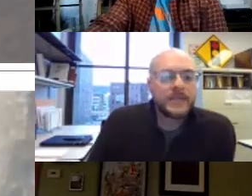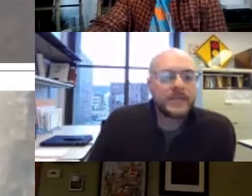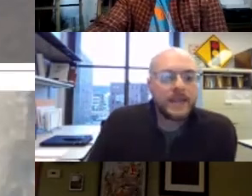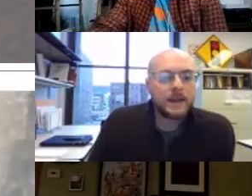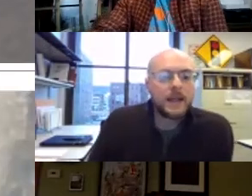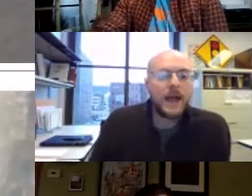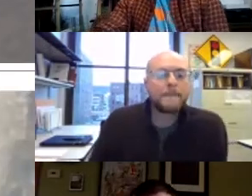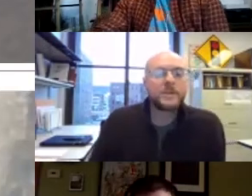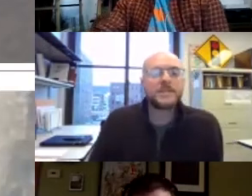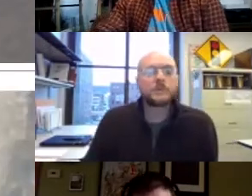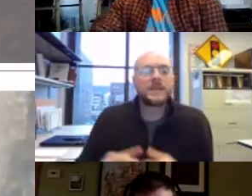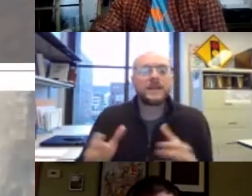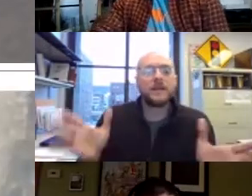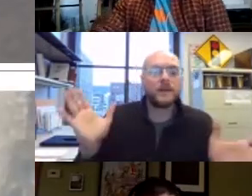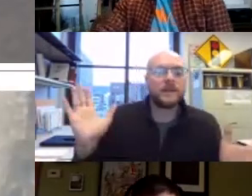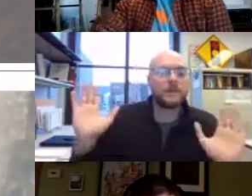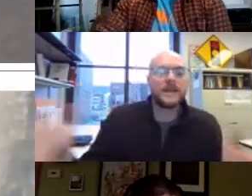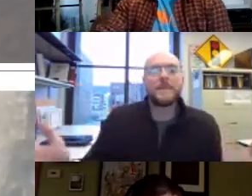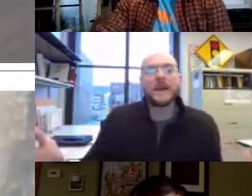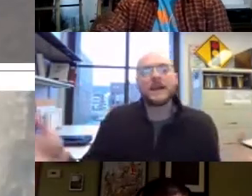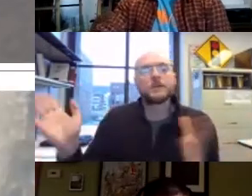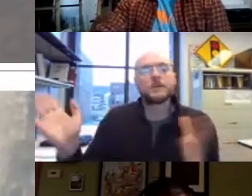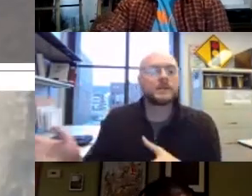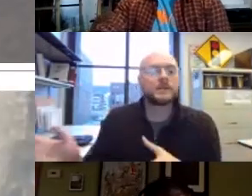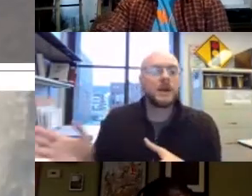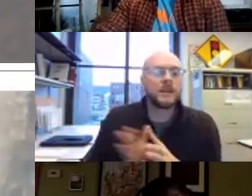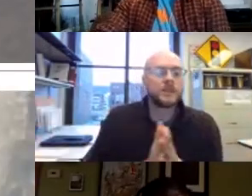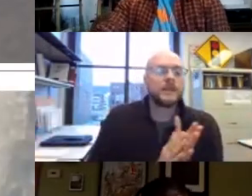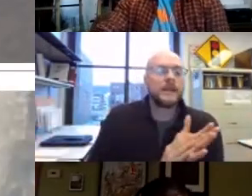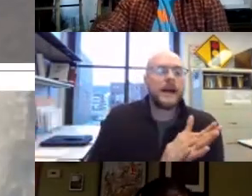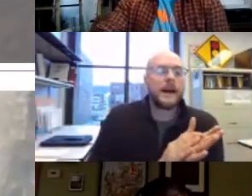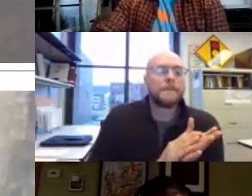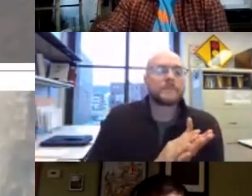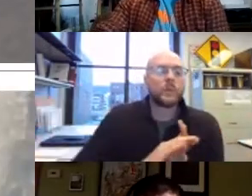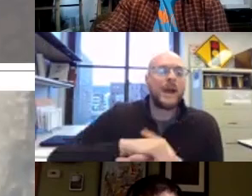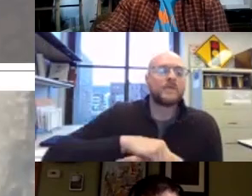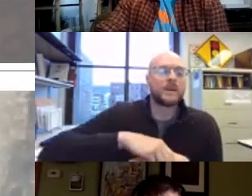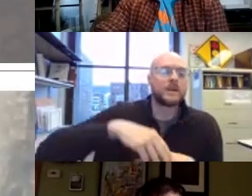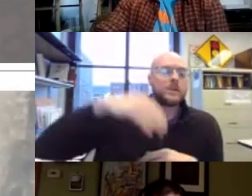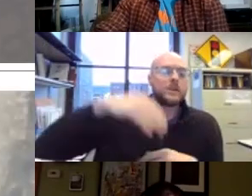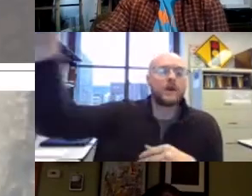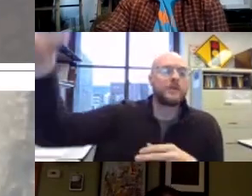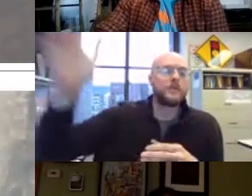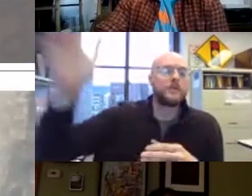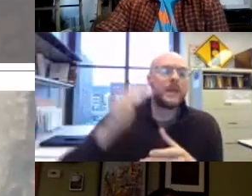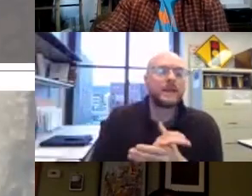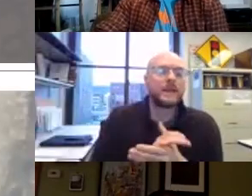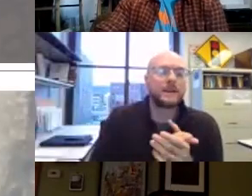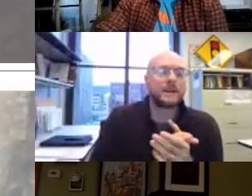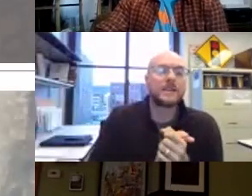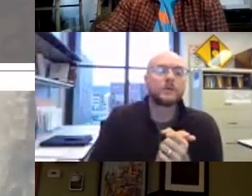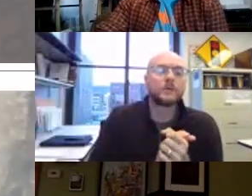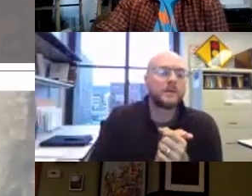So you see here, just as we end up back down towards the college, we have our 12